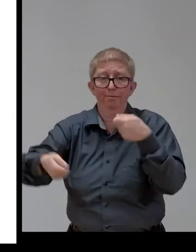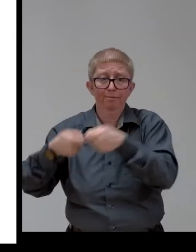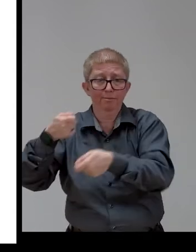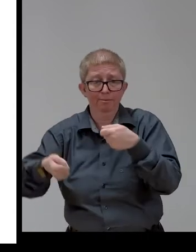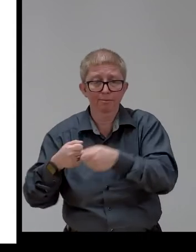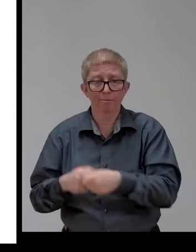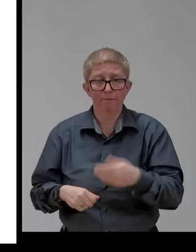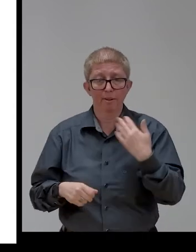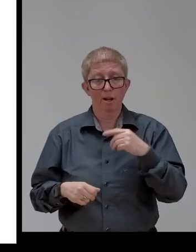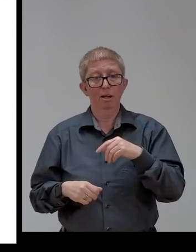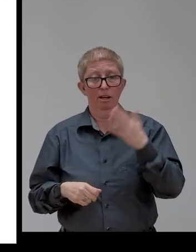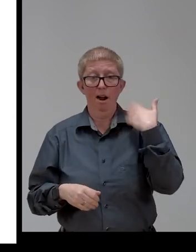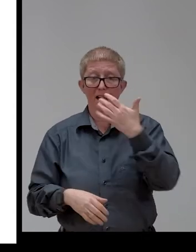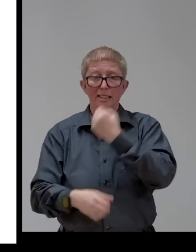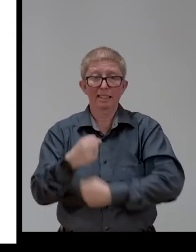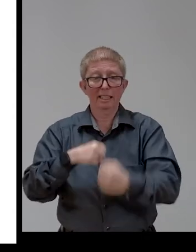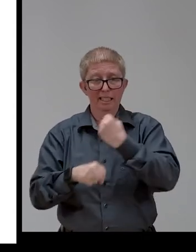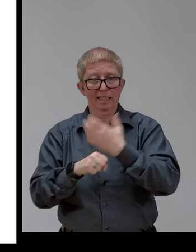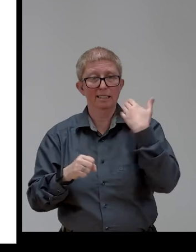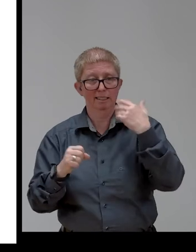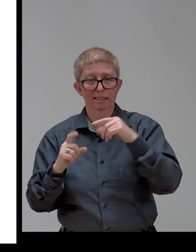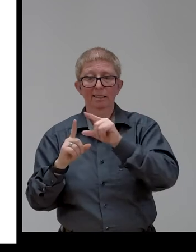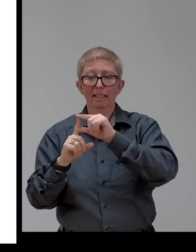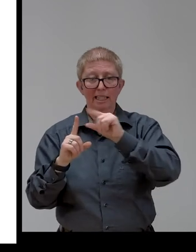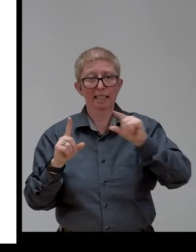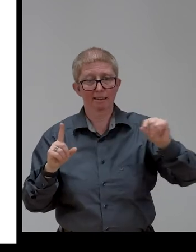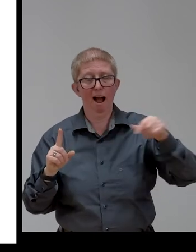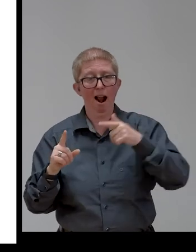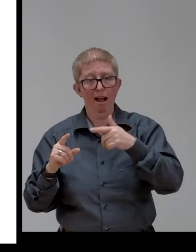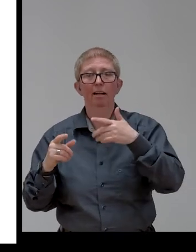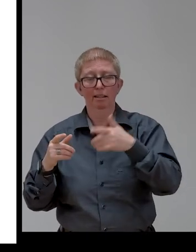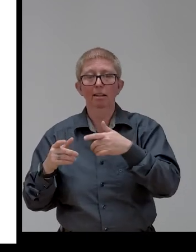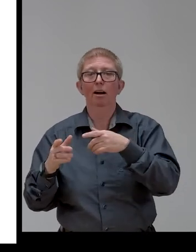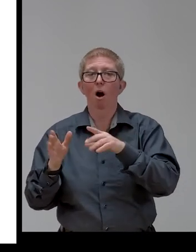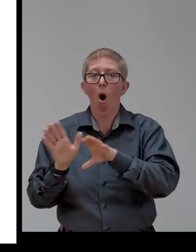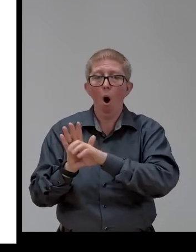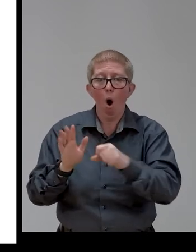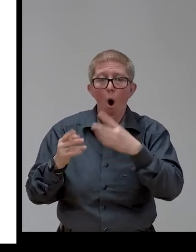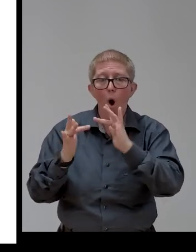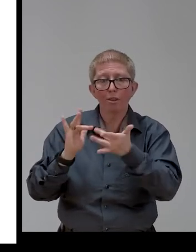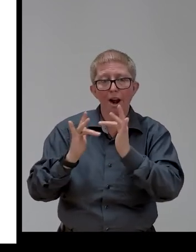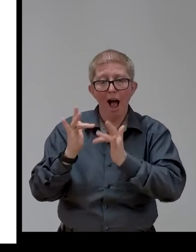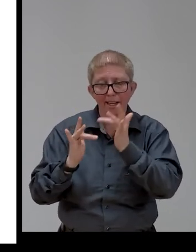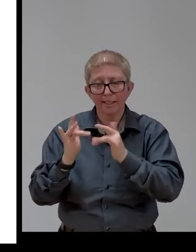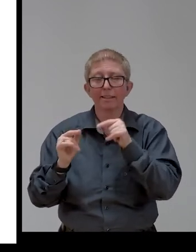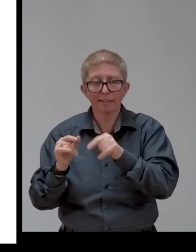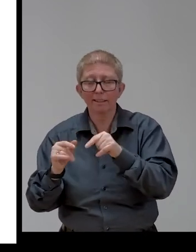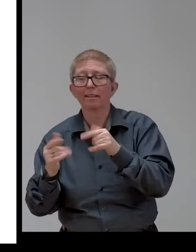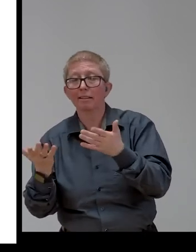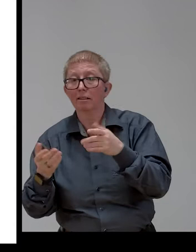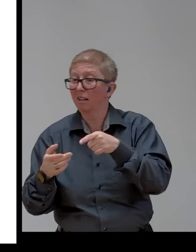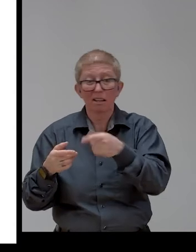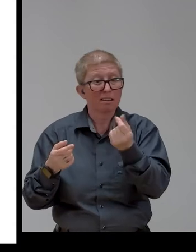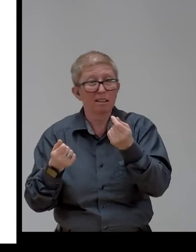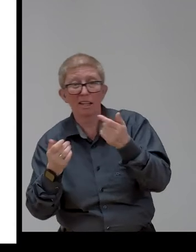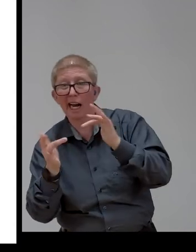for online training to cover internet access, devices, software. Of course, accessibility is